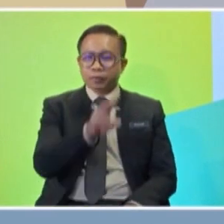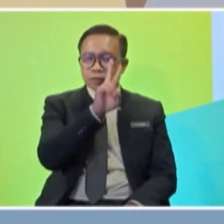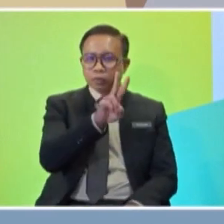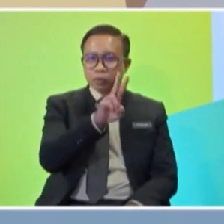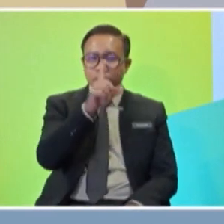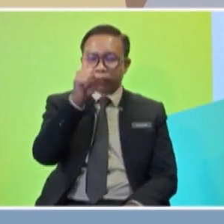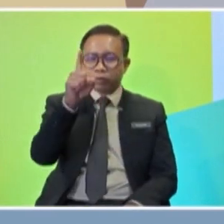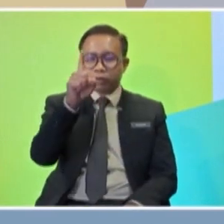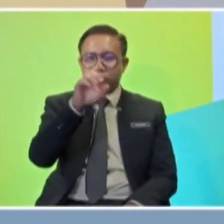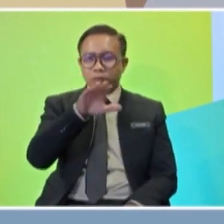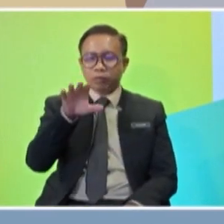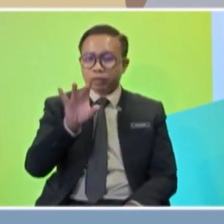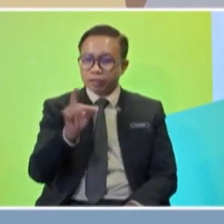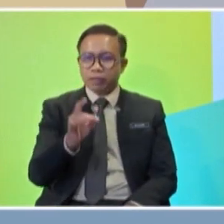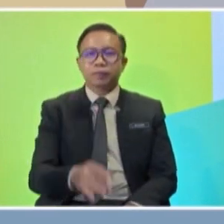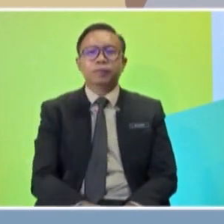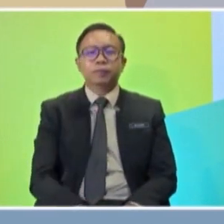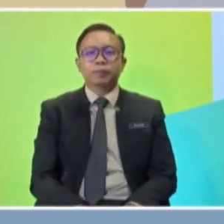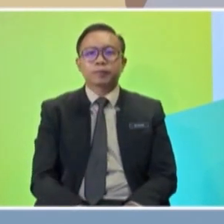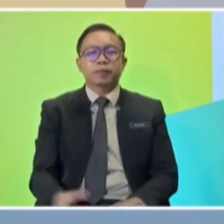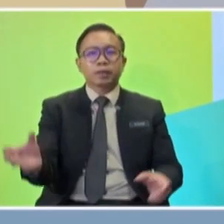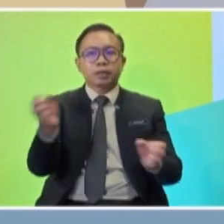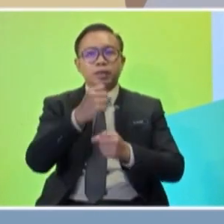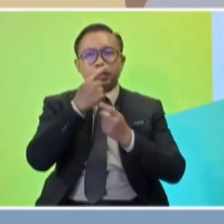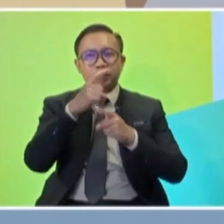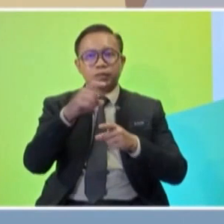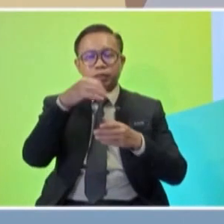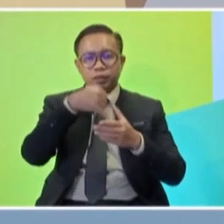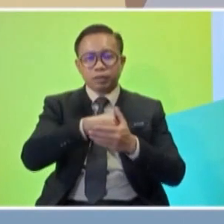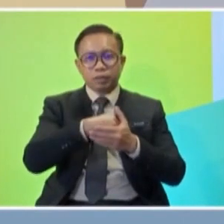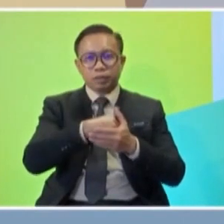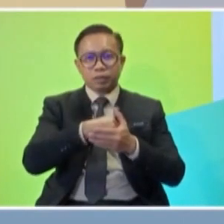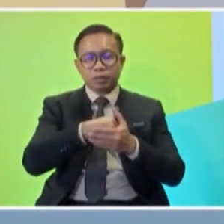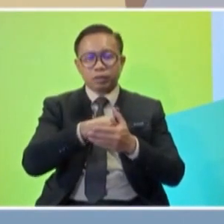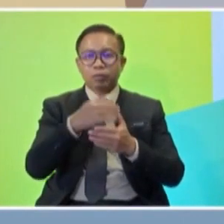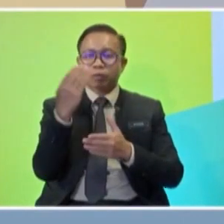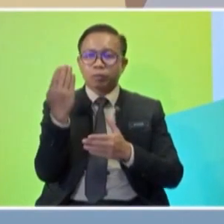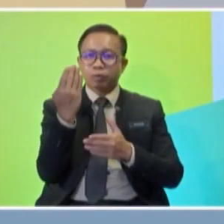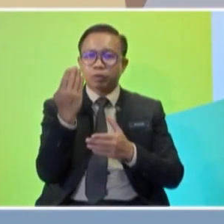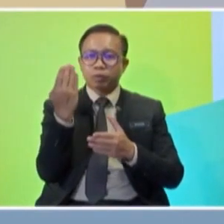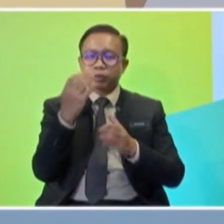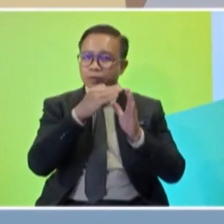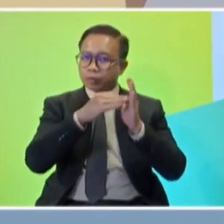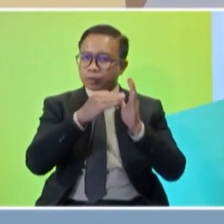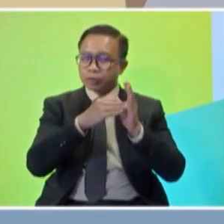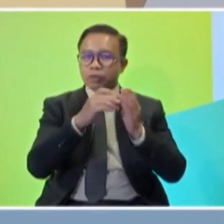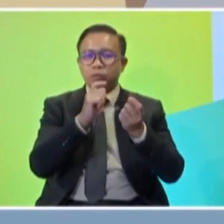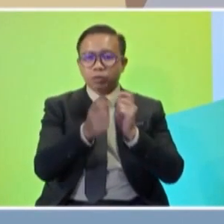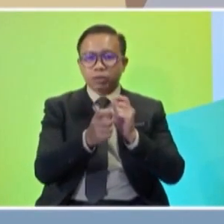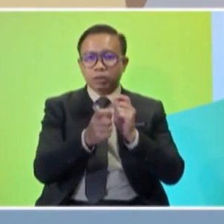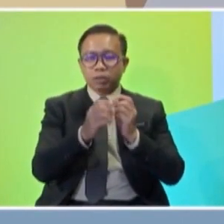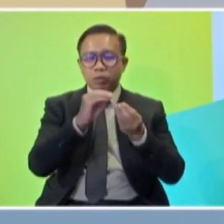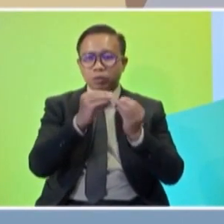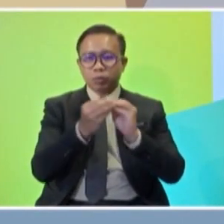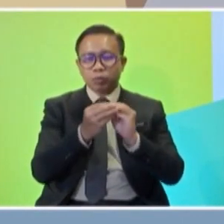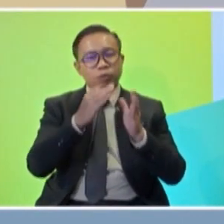1 over 18. Very good. So when you get the answer in improper fraction, you have to change it to mixed number. Ah. That's what